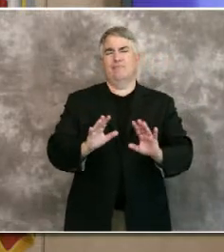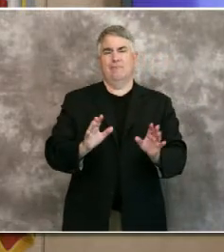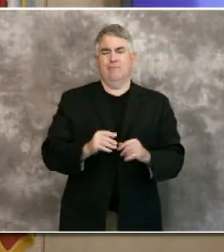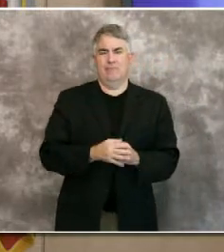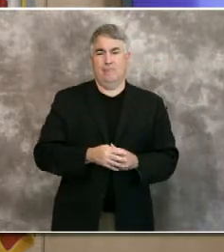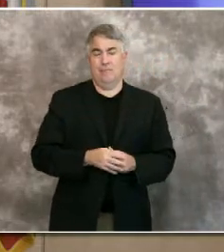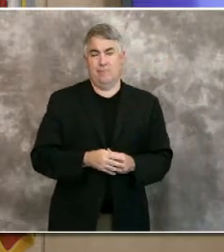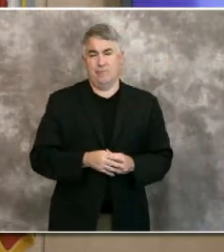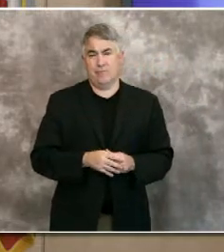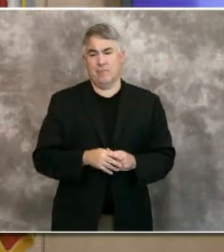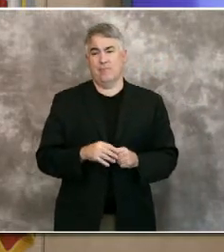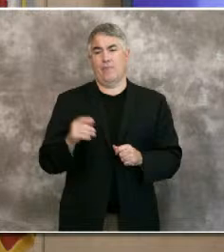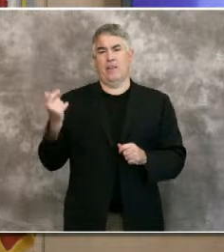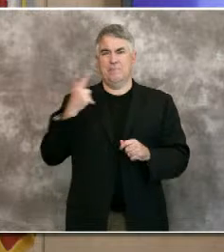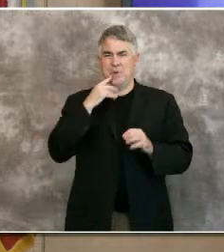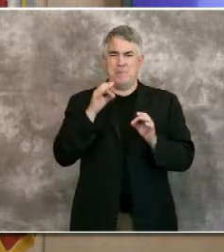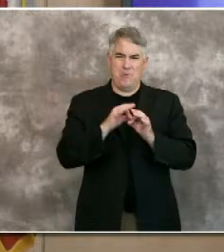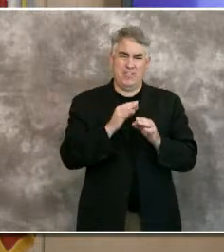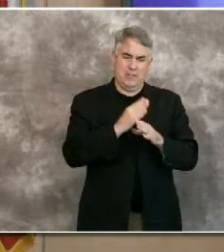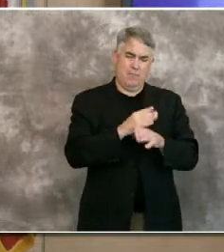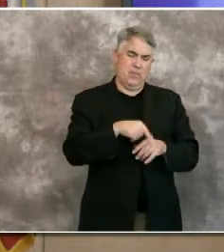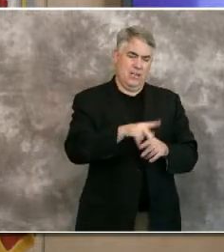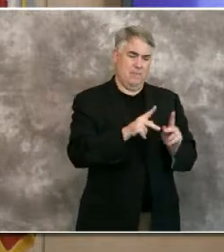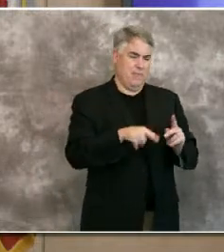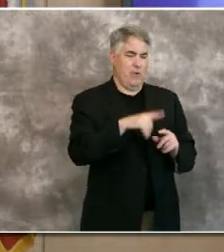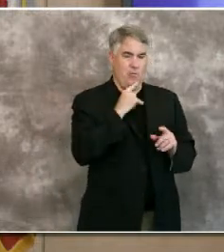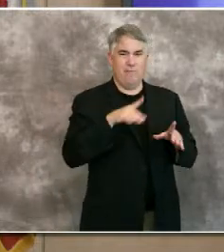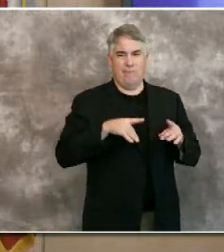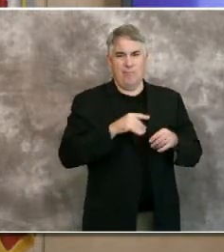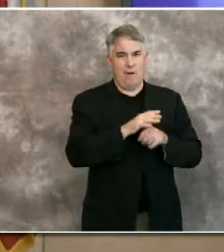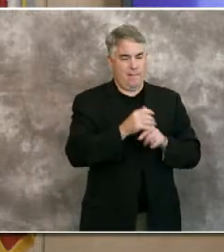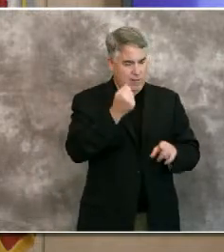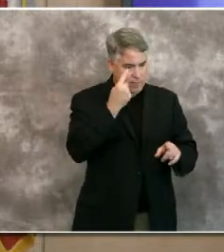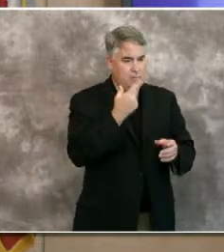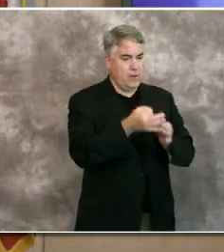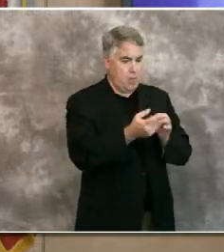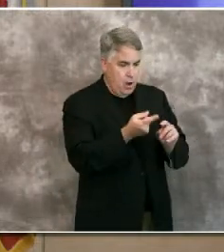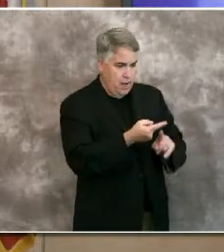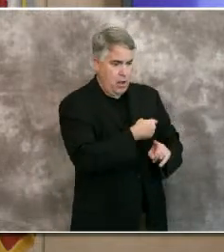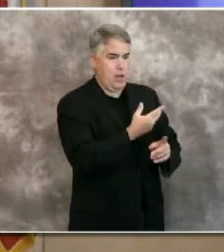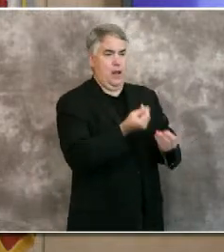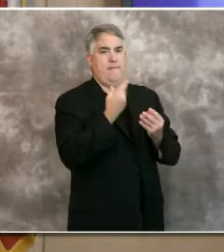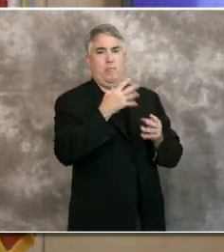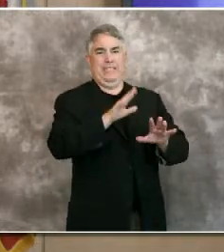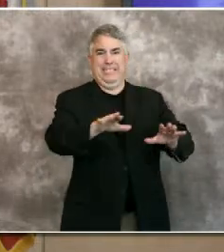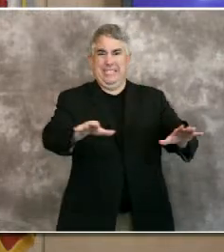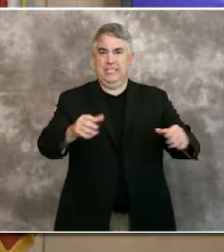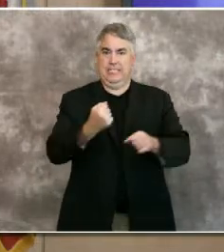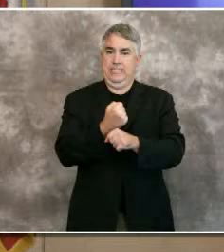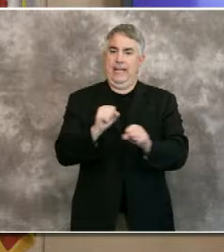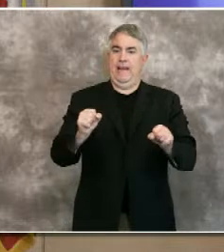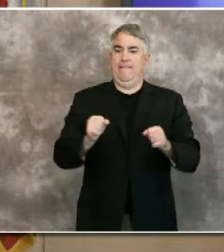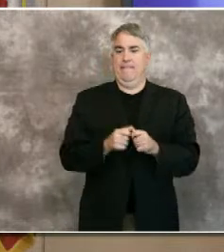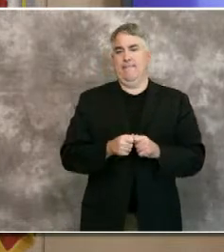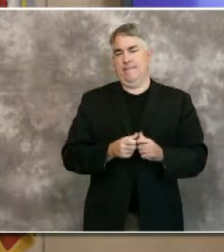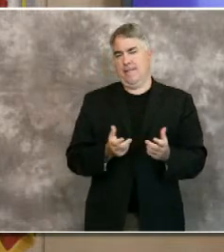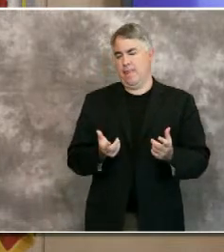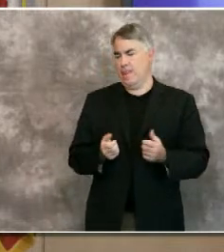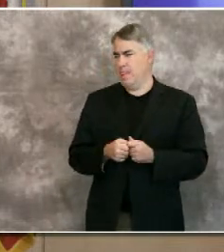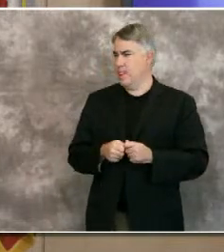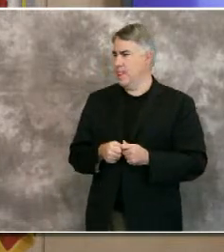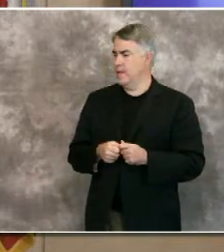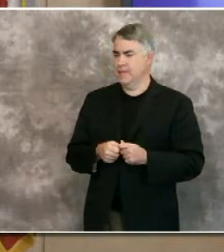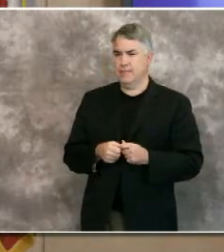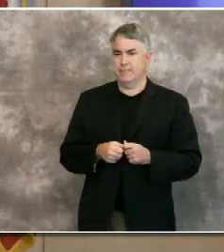to protect public health in totality that policy is in place, and that is a consistent policy across everywhere. So again, if there's a danger to the